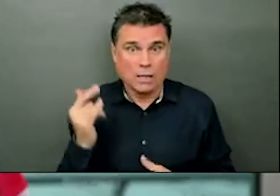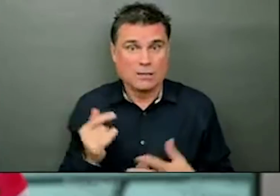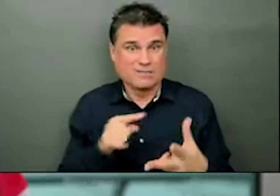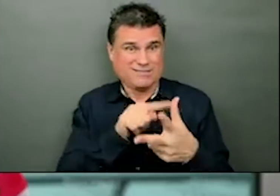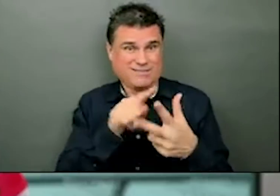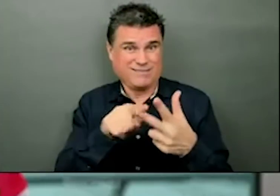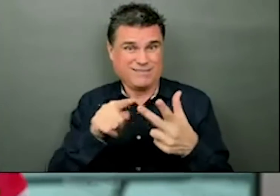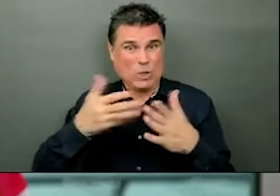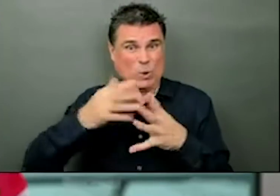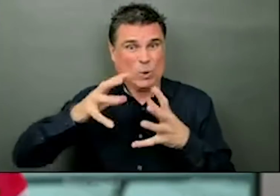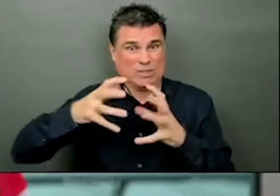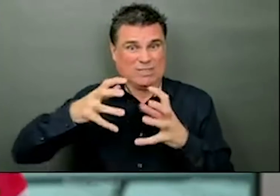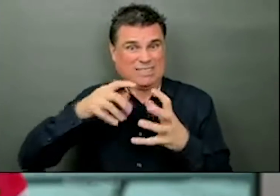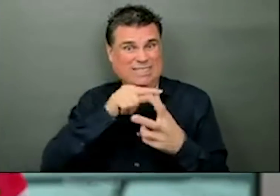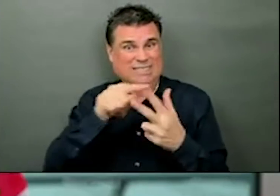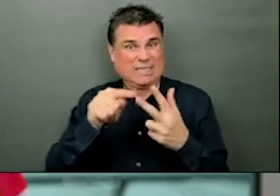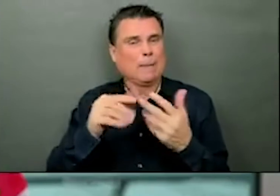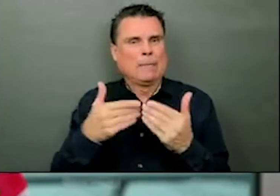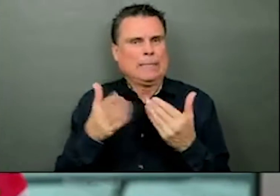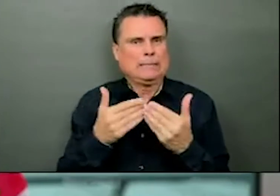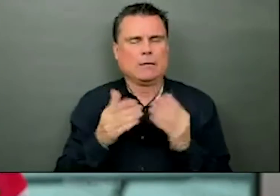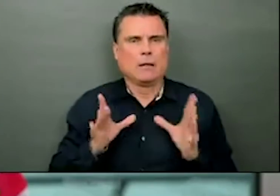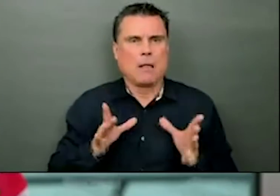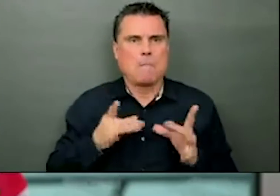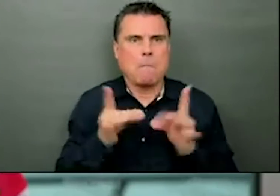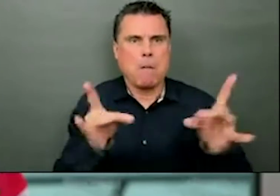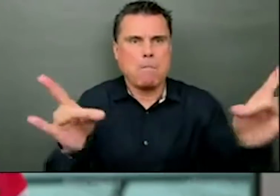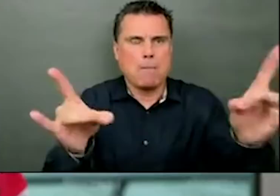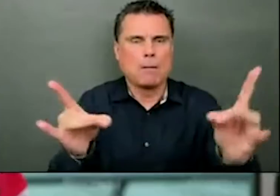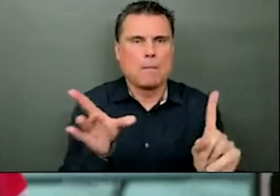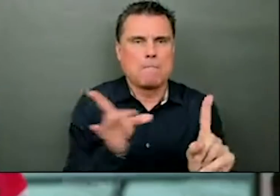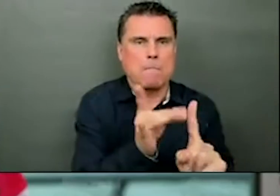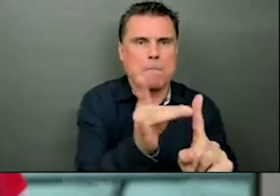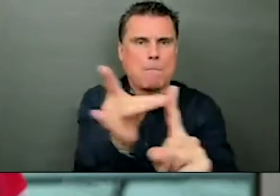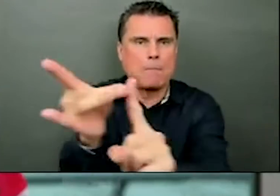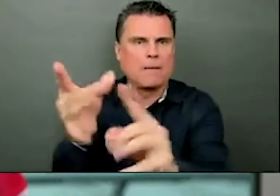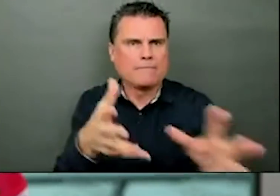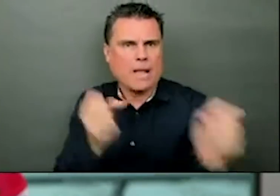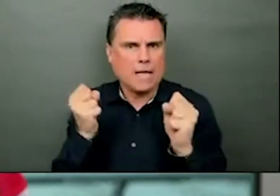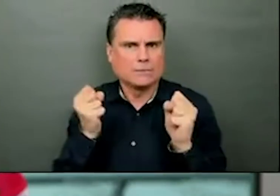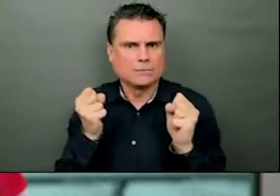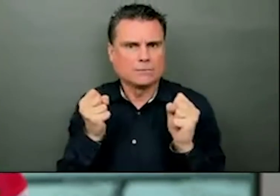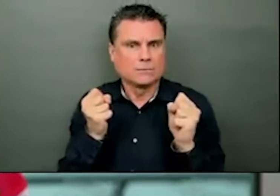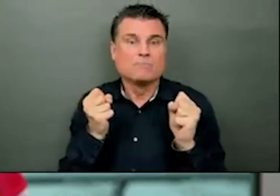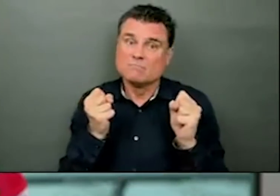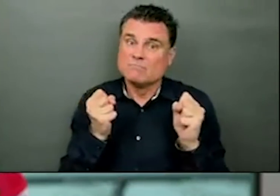quickly, and now more evidence that they might cause more severe illness.